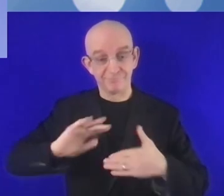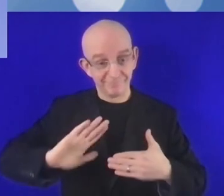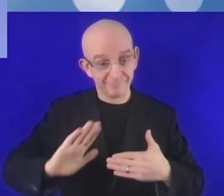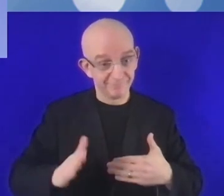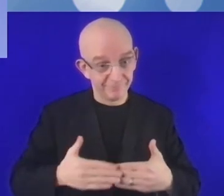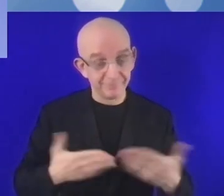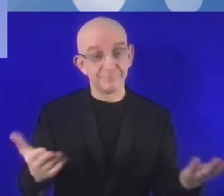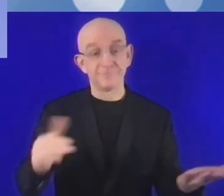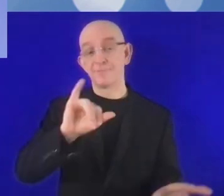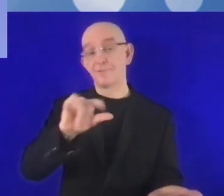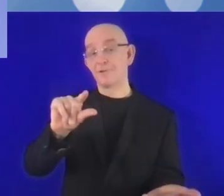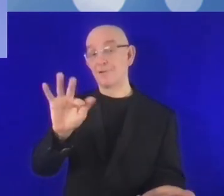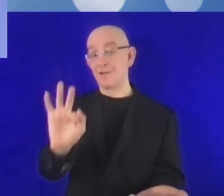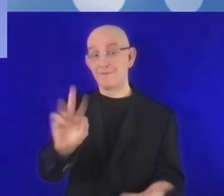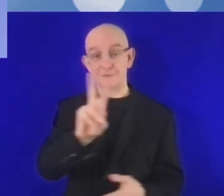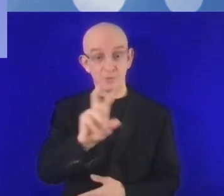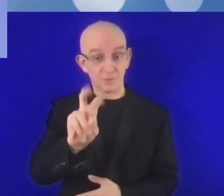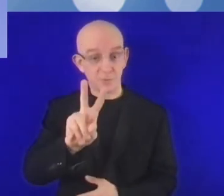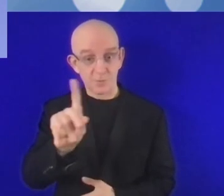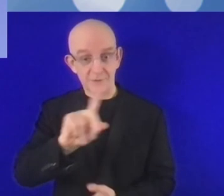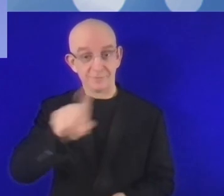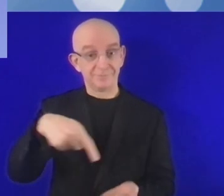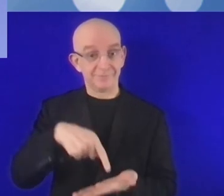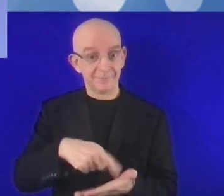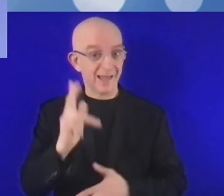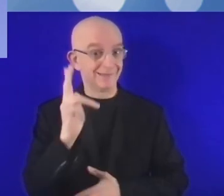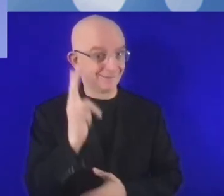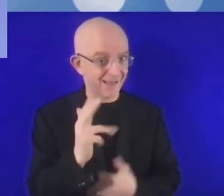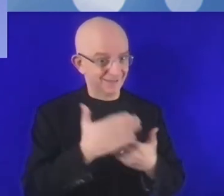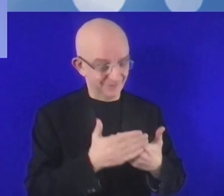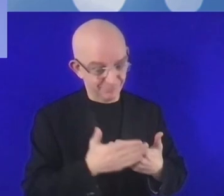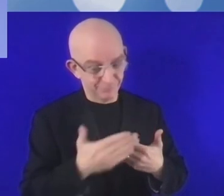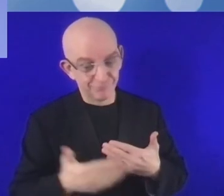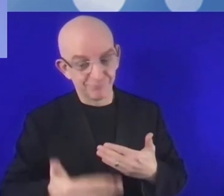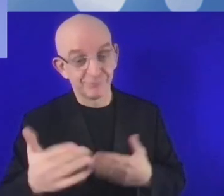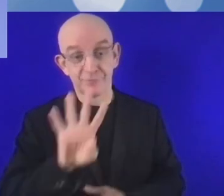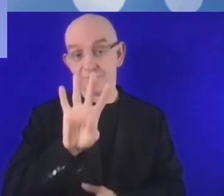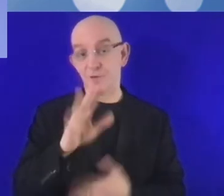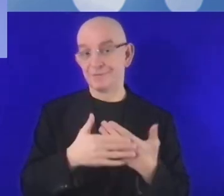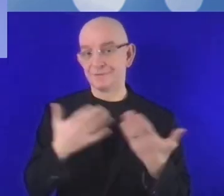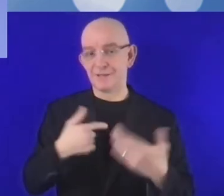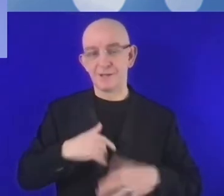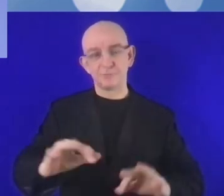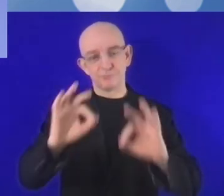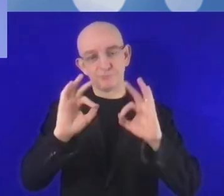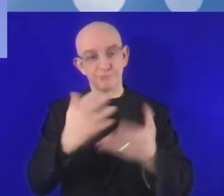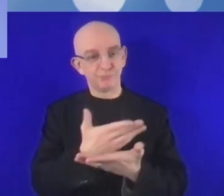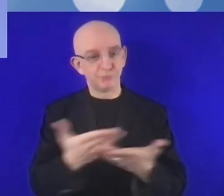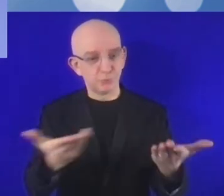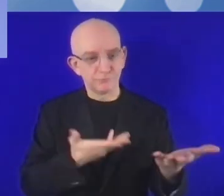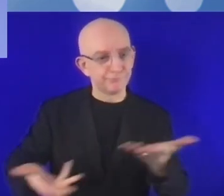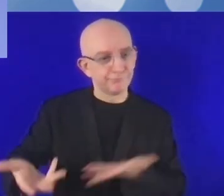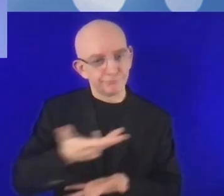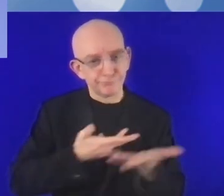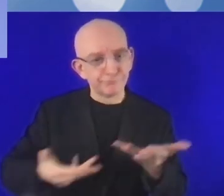and fruitful debate. And remember that this is an open debate about the future of the